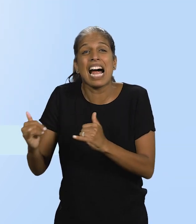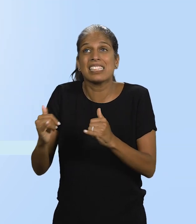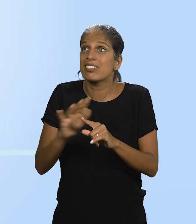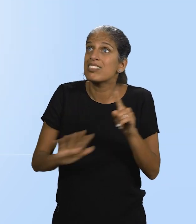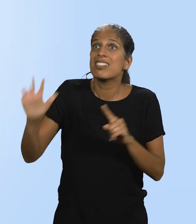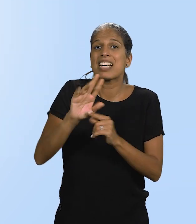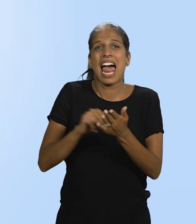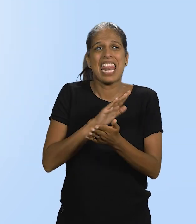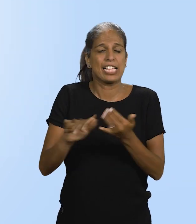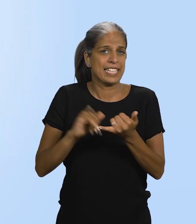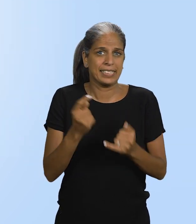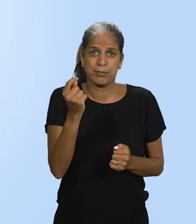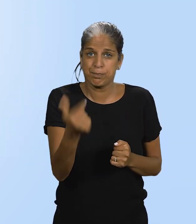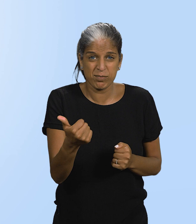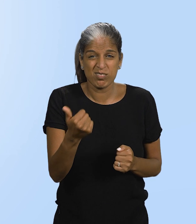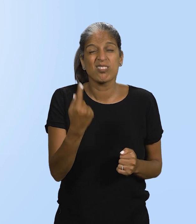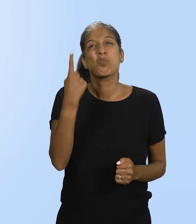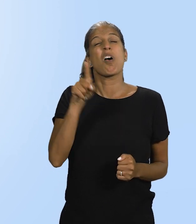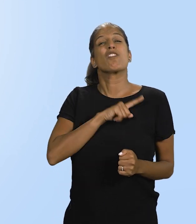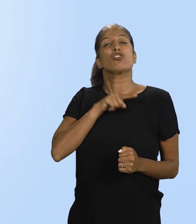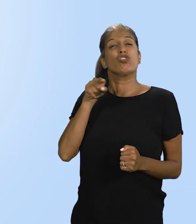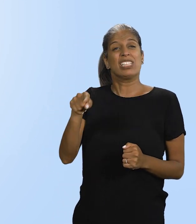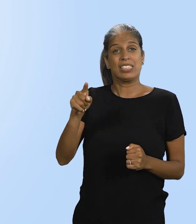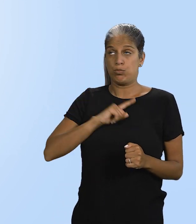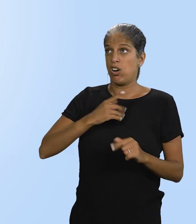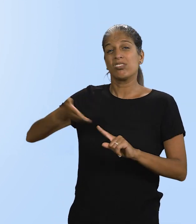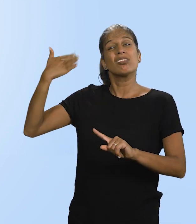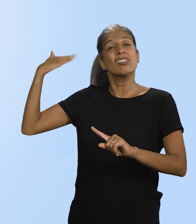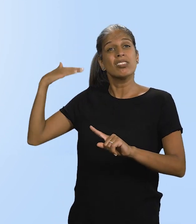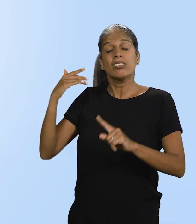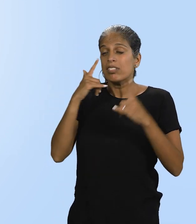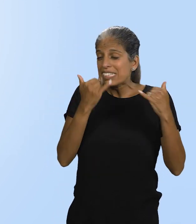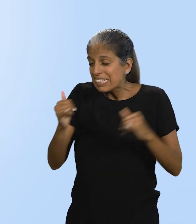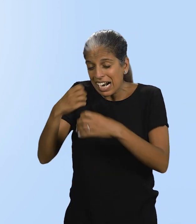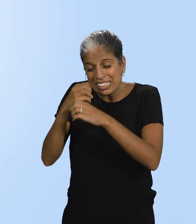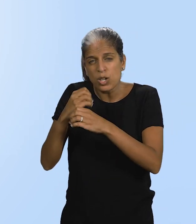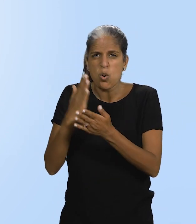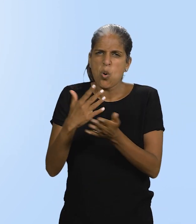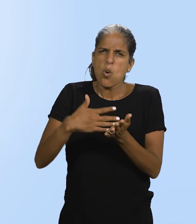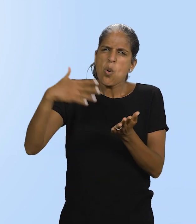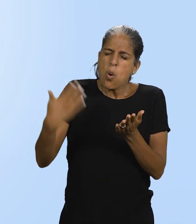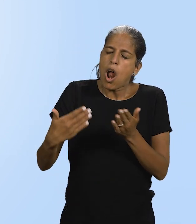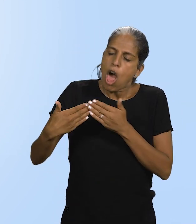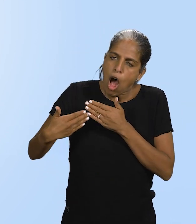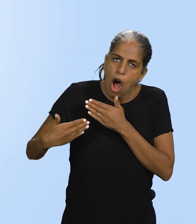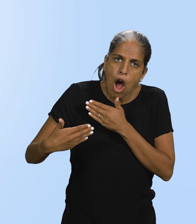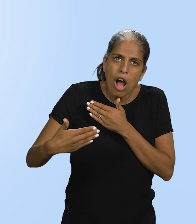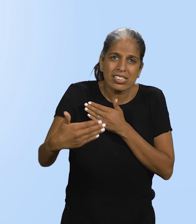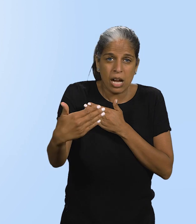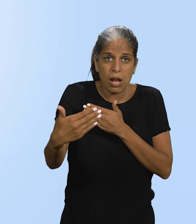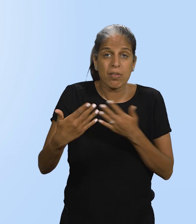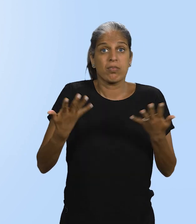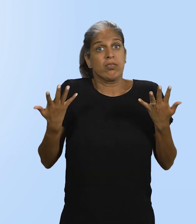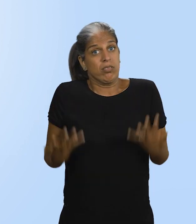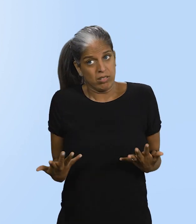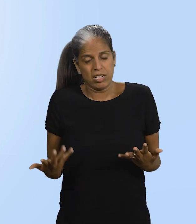One reason for this is that in the past, the testing was very expensive and took a long time. However, genetic testing is